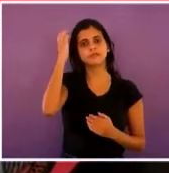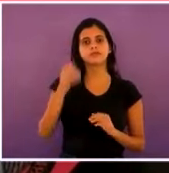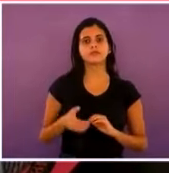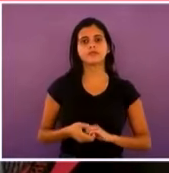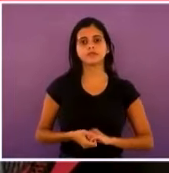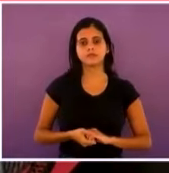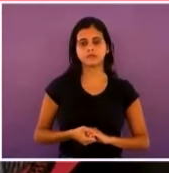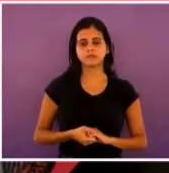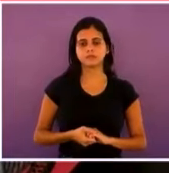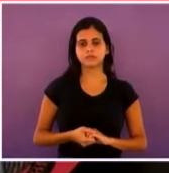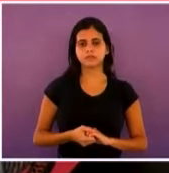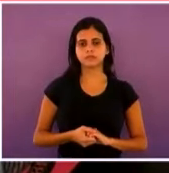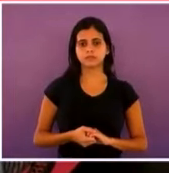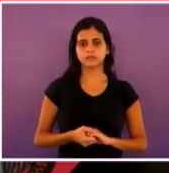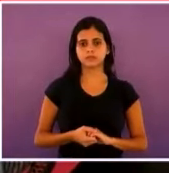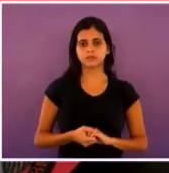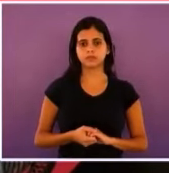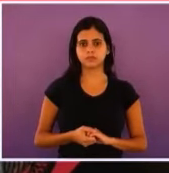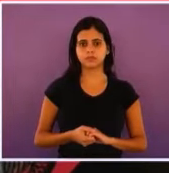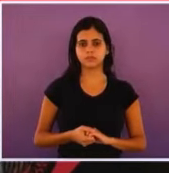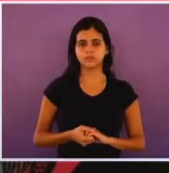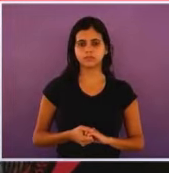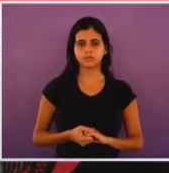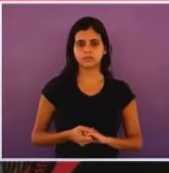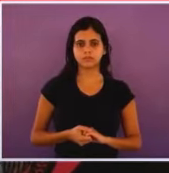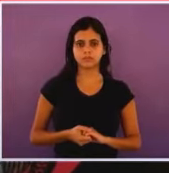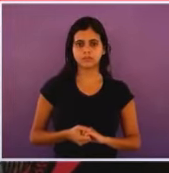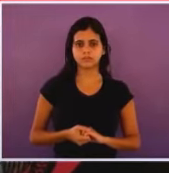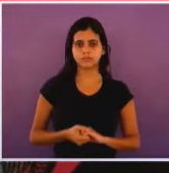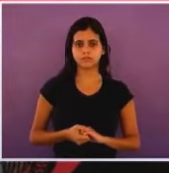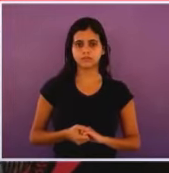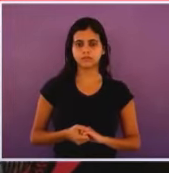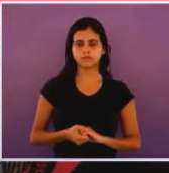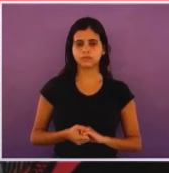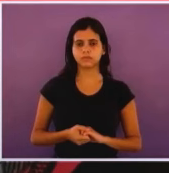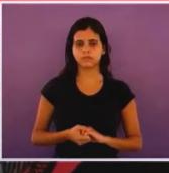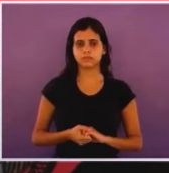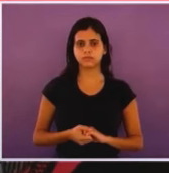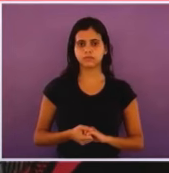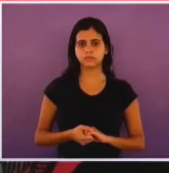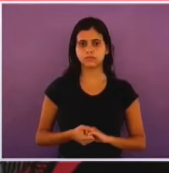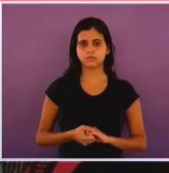2 days ago we approached our task of